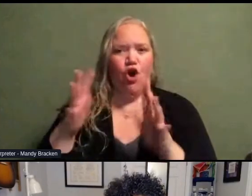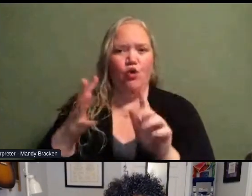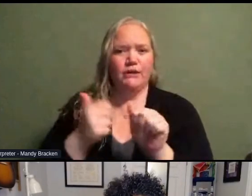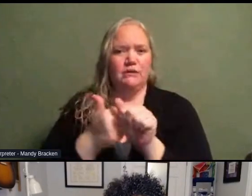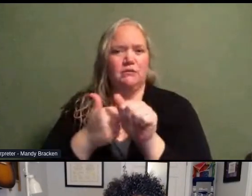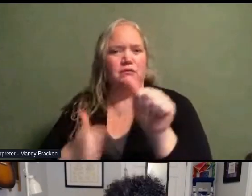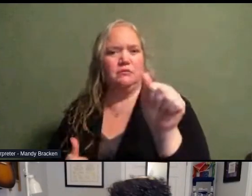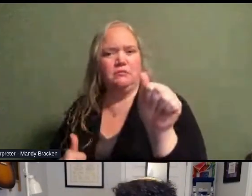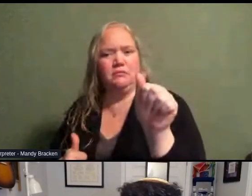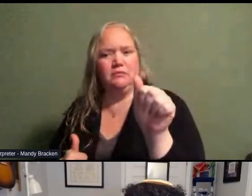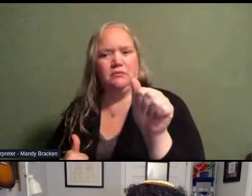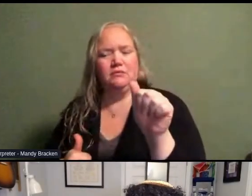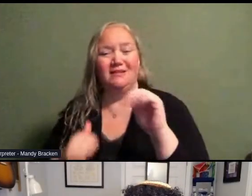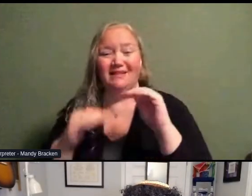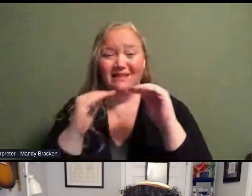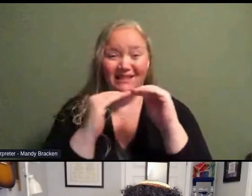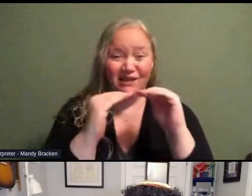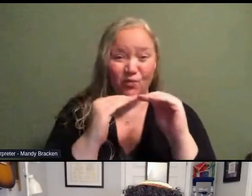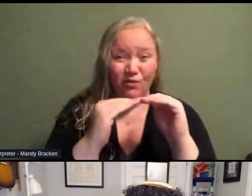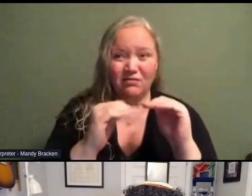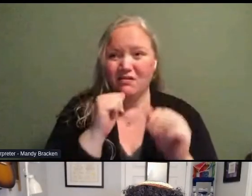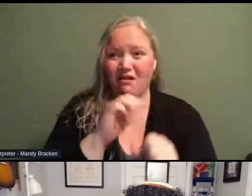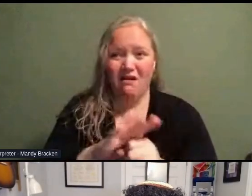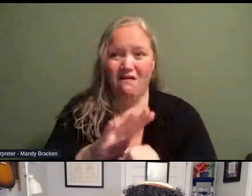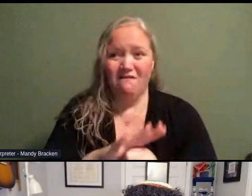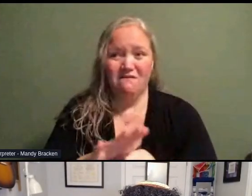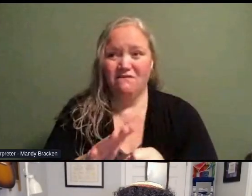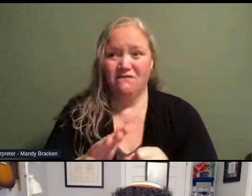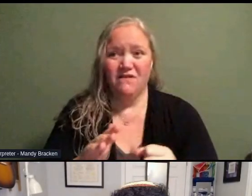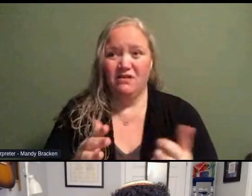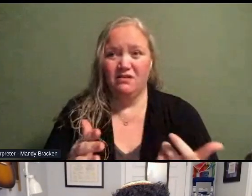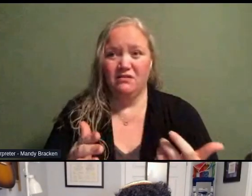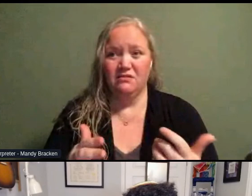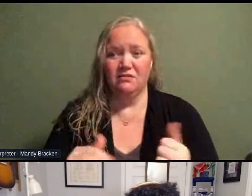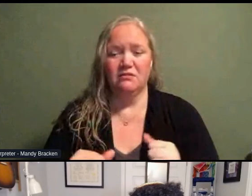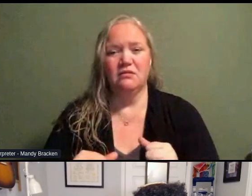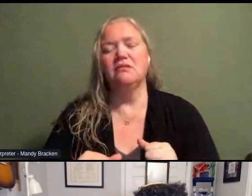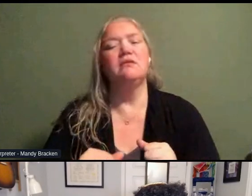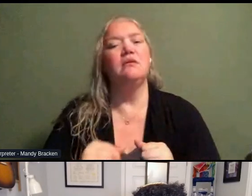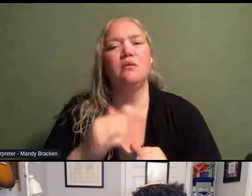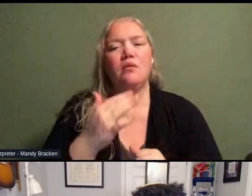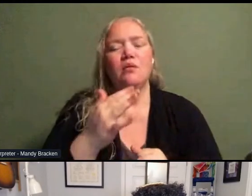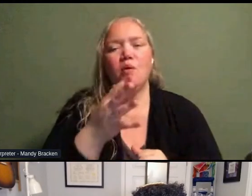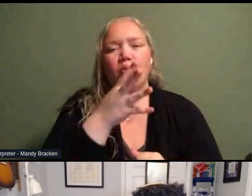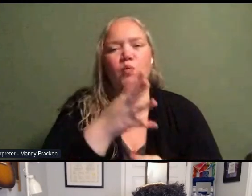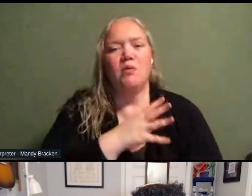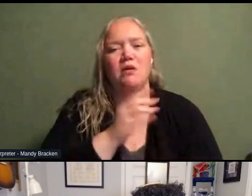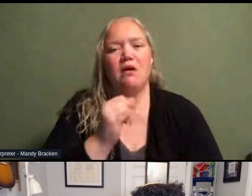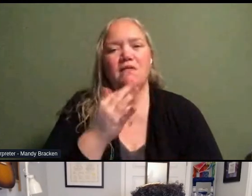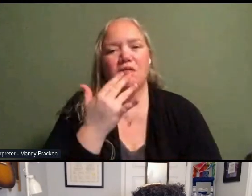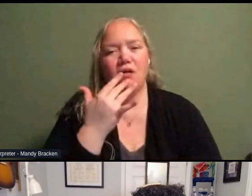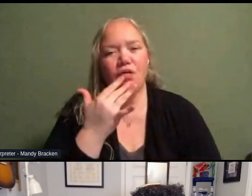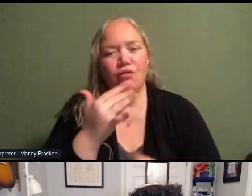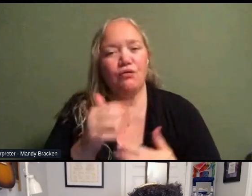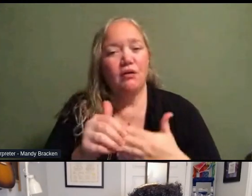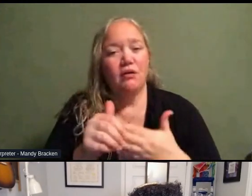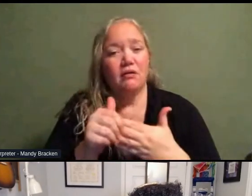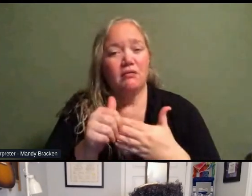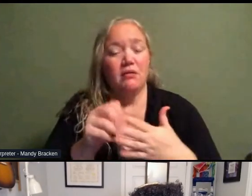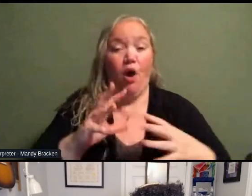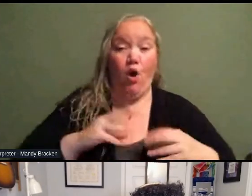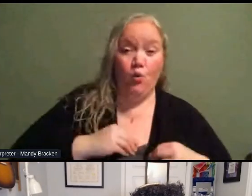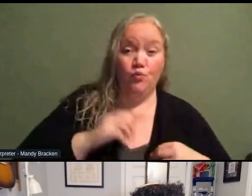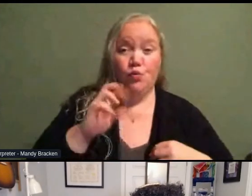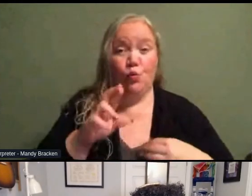enough. Women of color owned and led organizations, we've got to have a different rubric, because we're